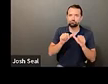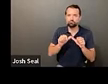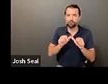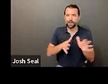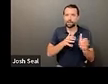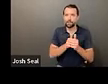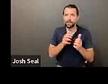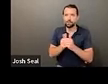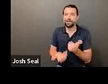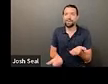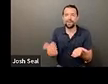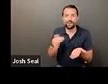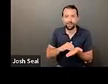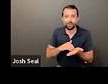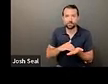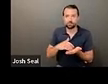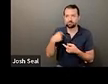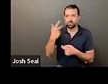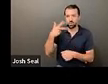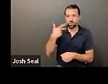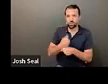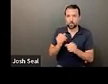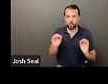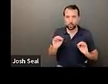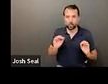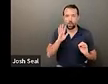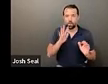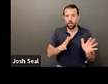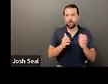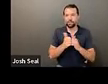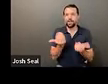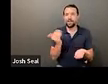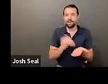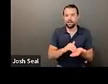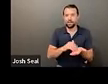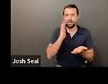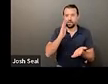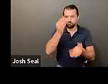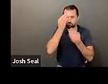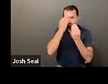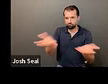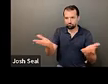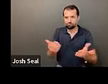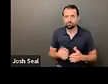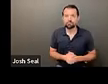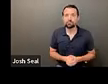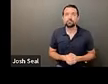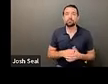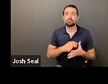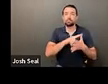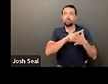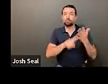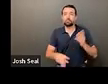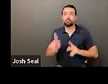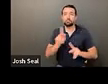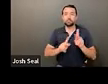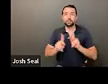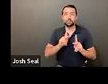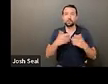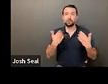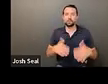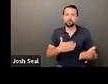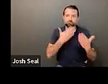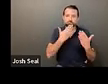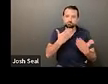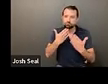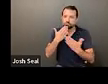happens, we will speak more to that. But these people really deserve the credit for the procedural manual. And